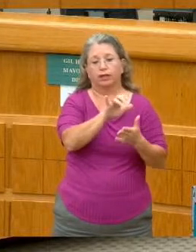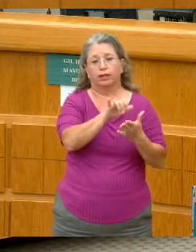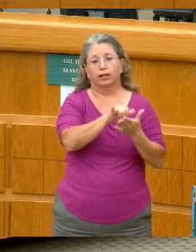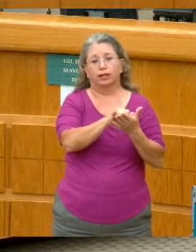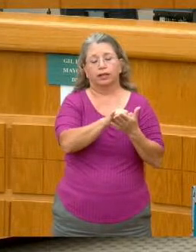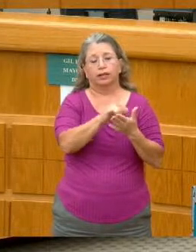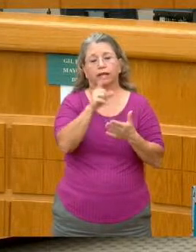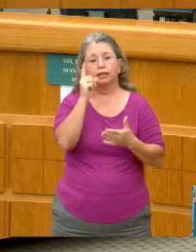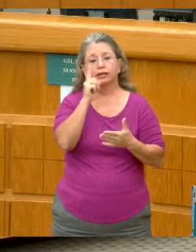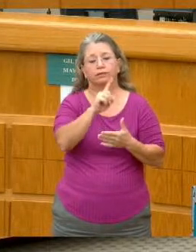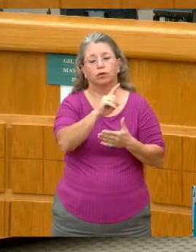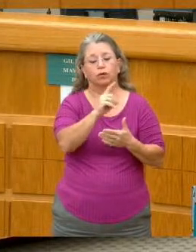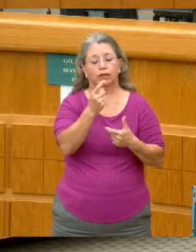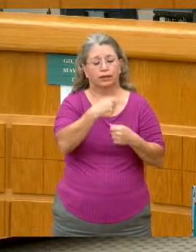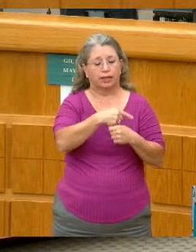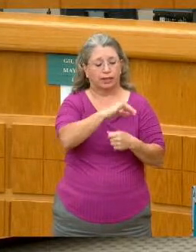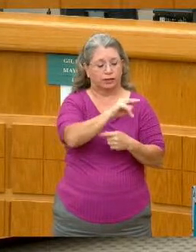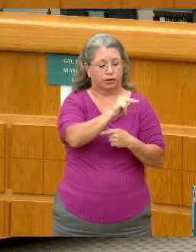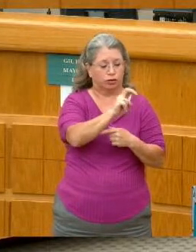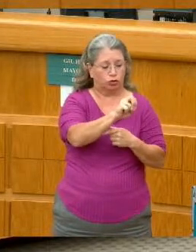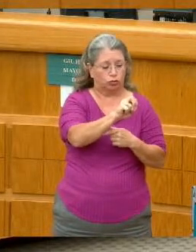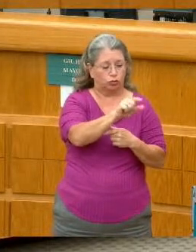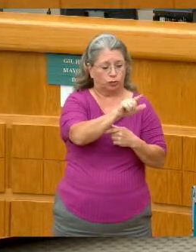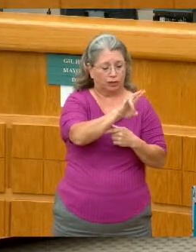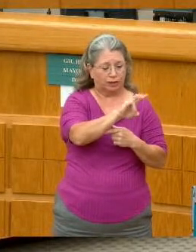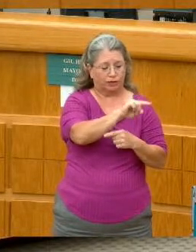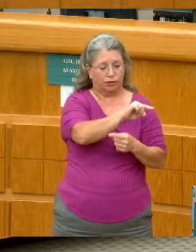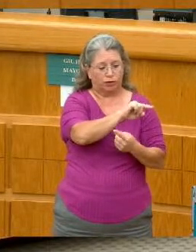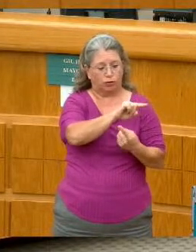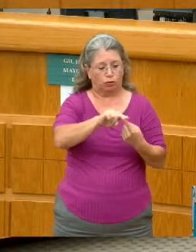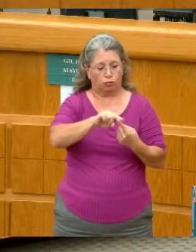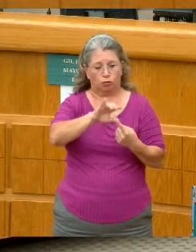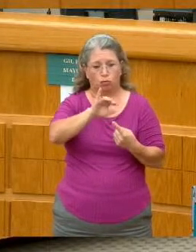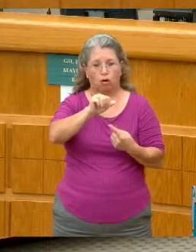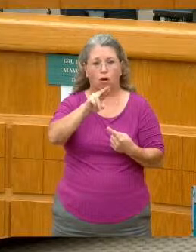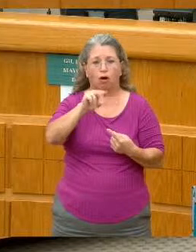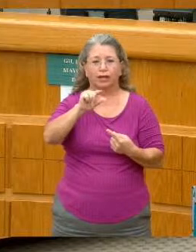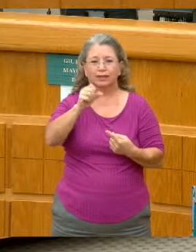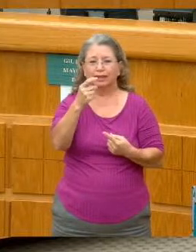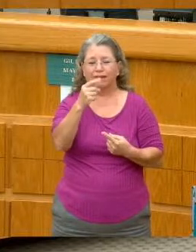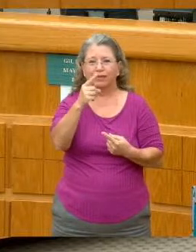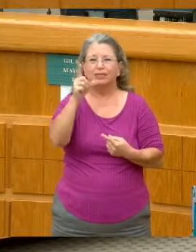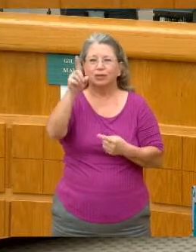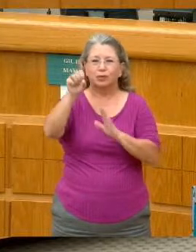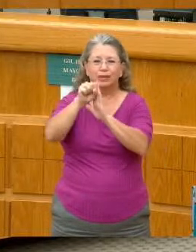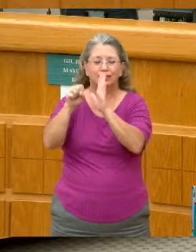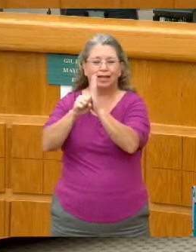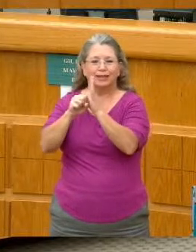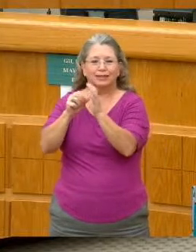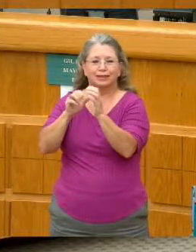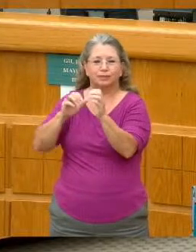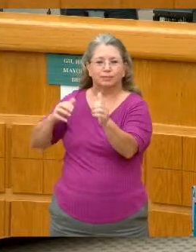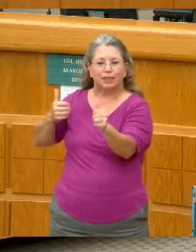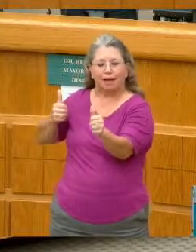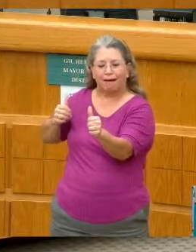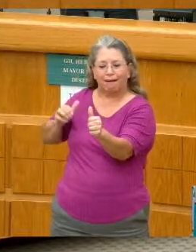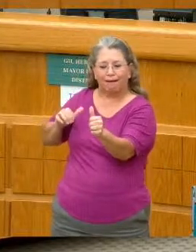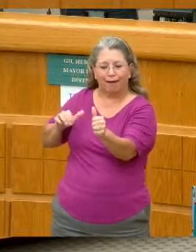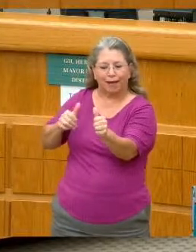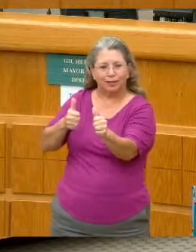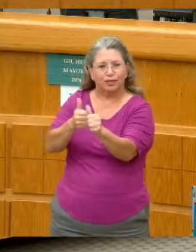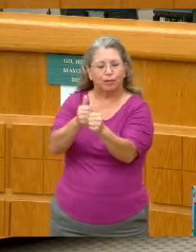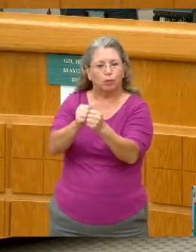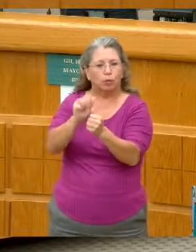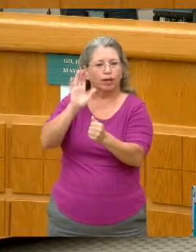of June 27th through August 11th. And so the state continues to catch up, and these data dumps or data